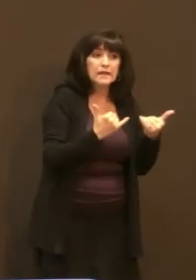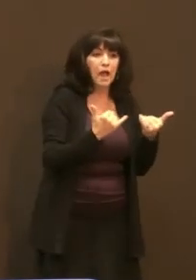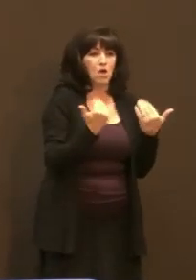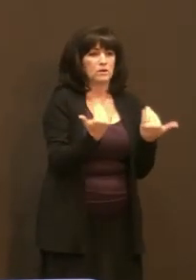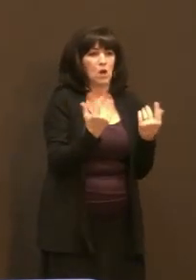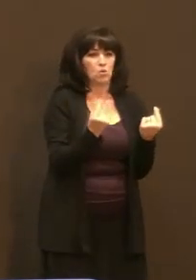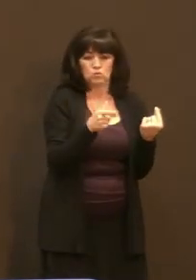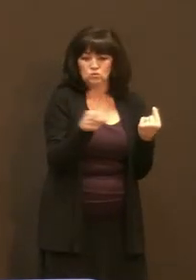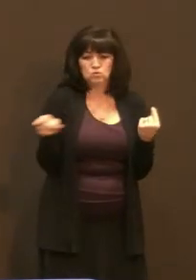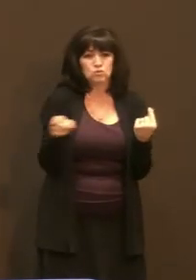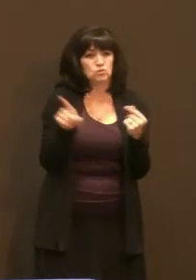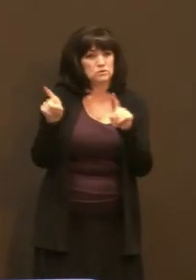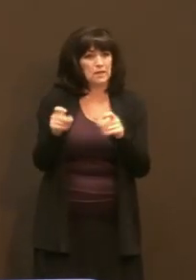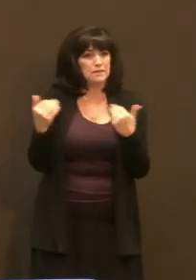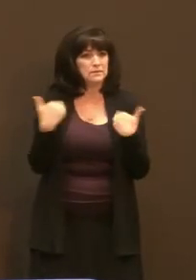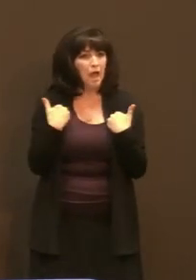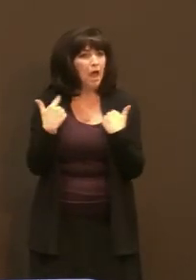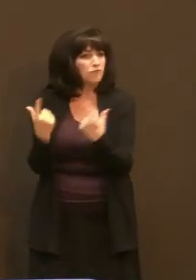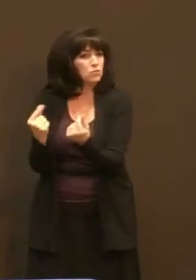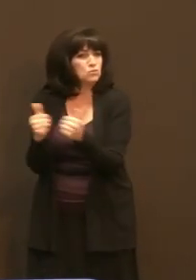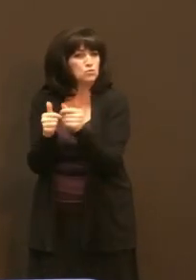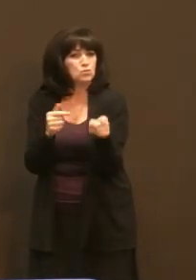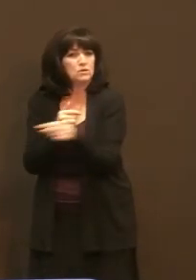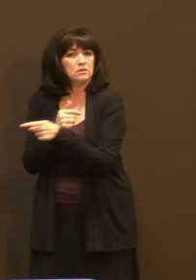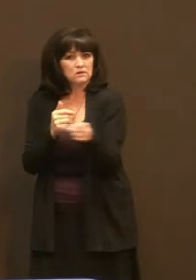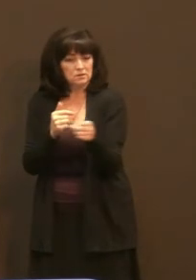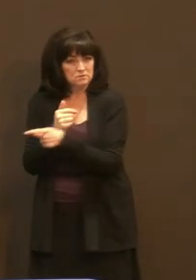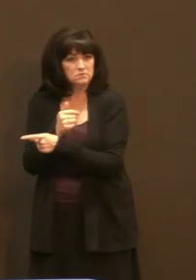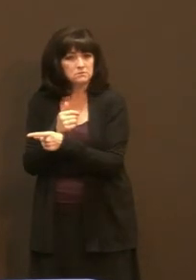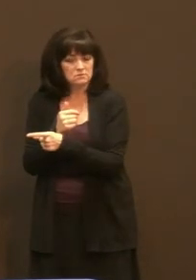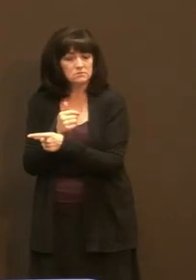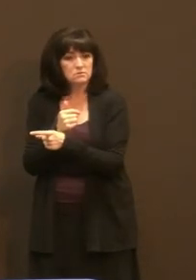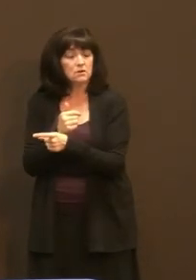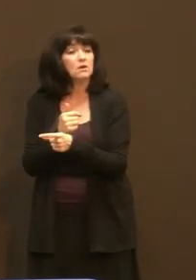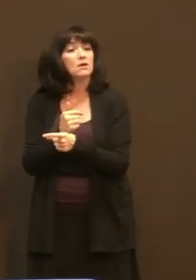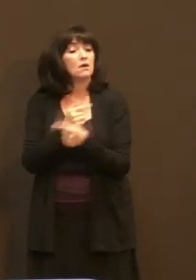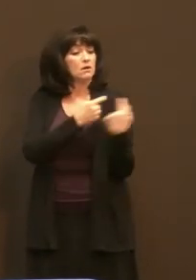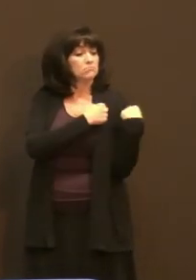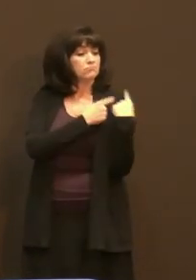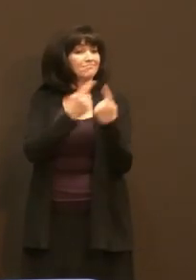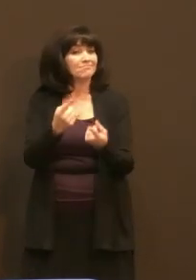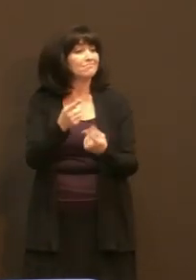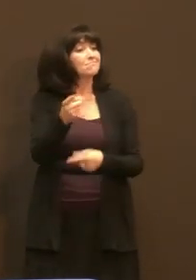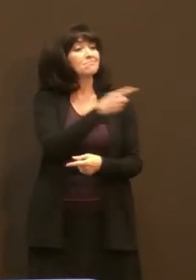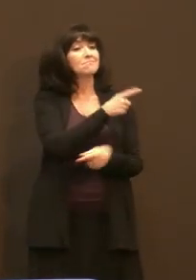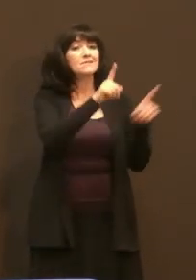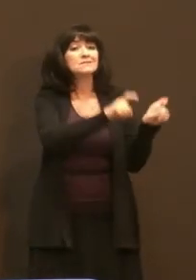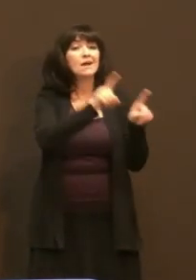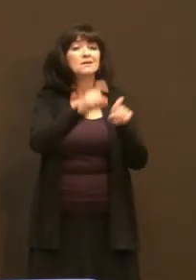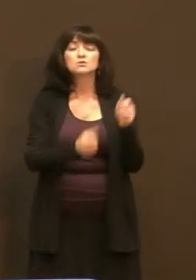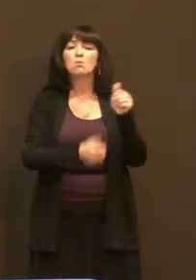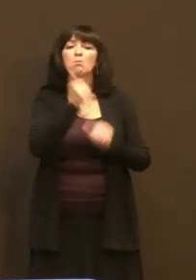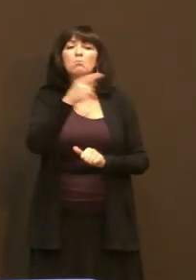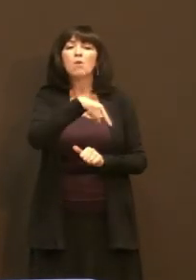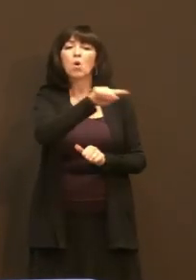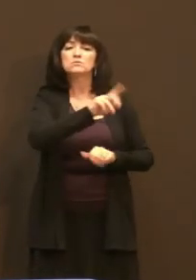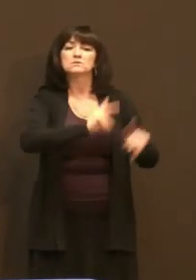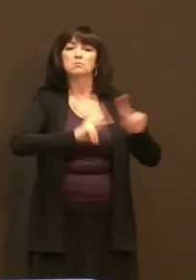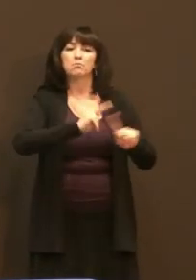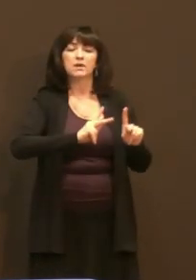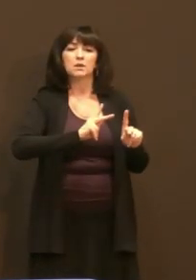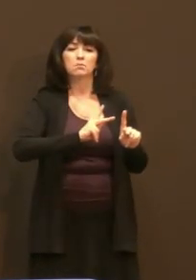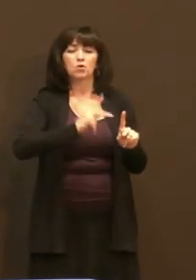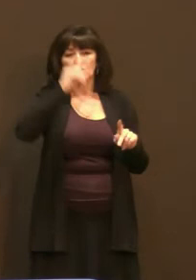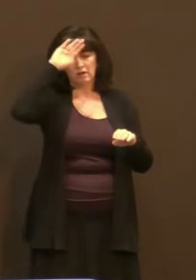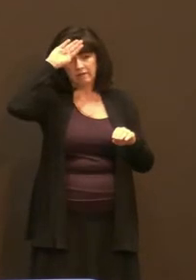As the governor said, to date, it's mostly been people with fever, cough, and shortness of breath who have been